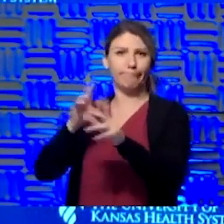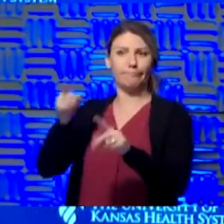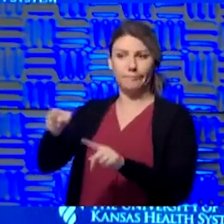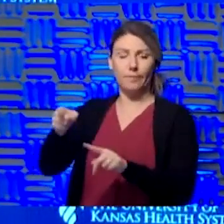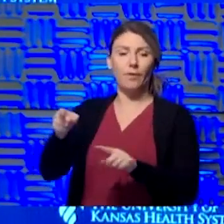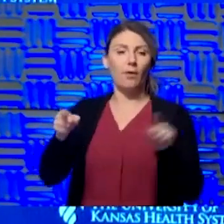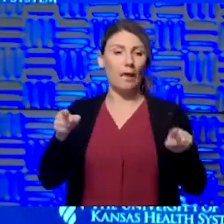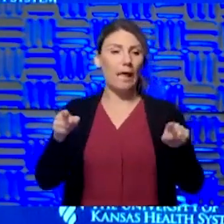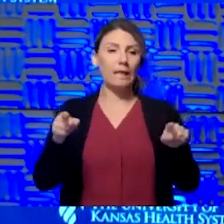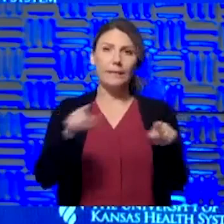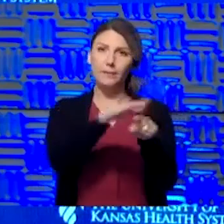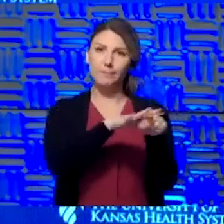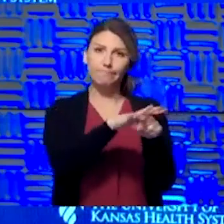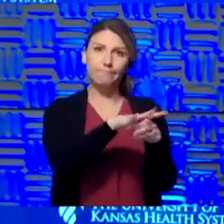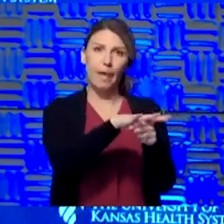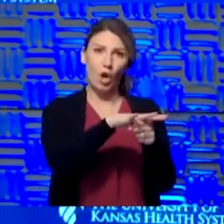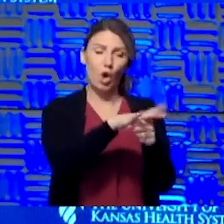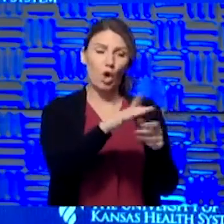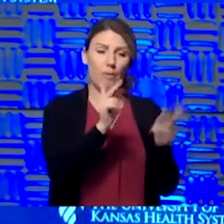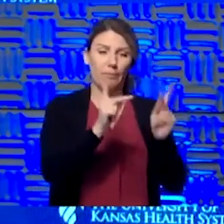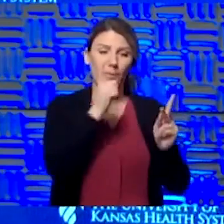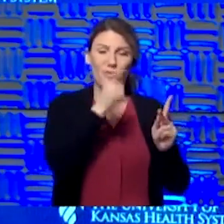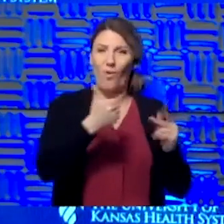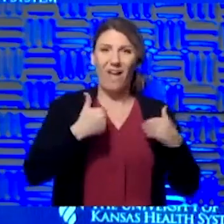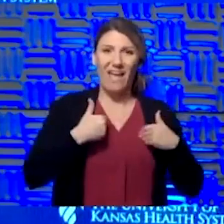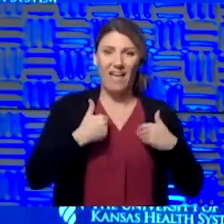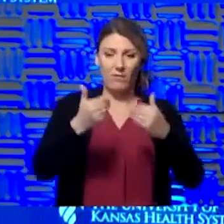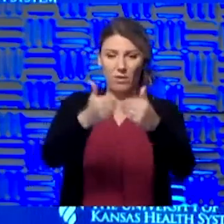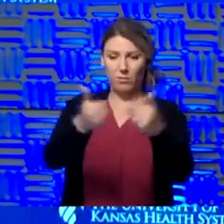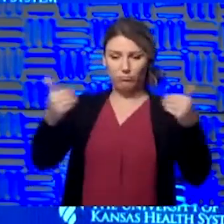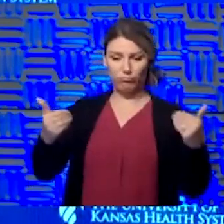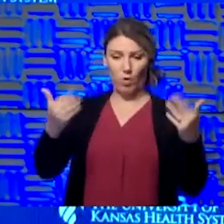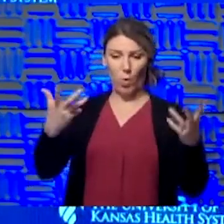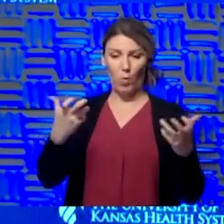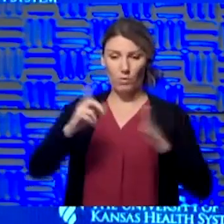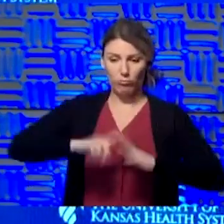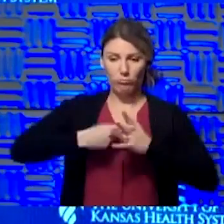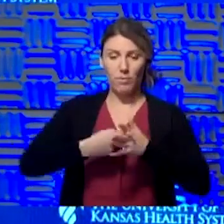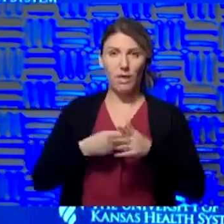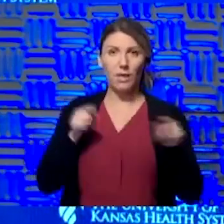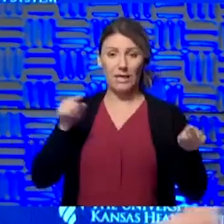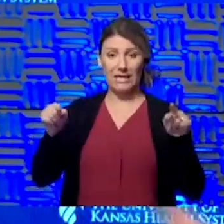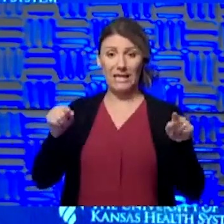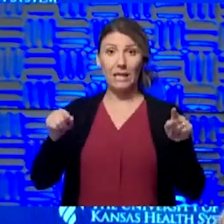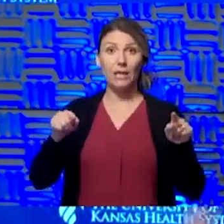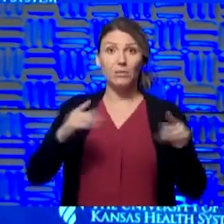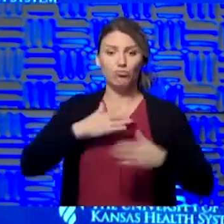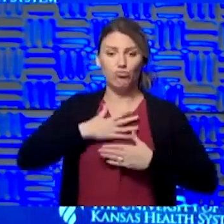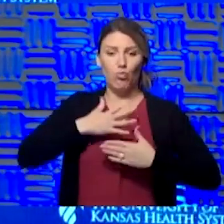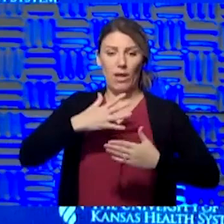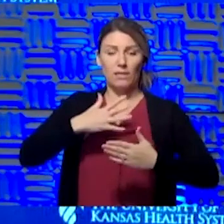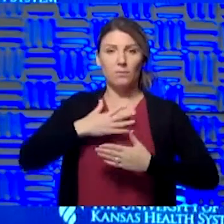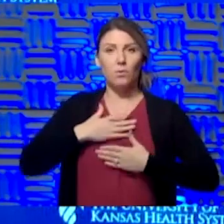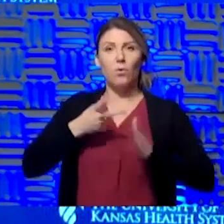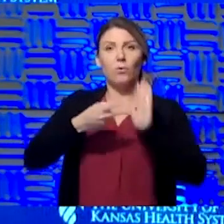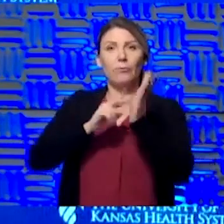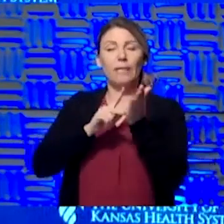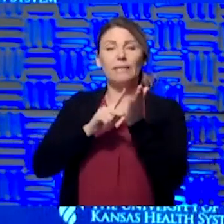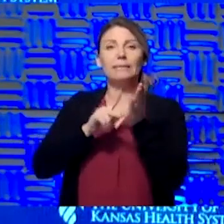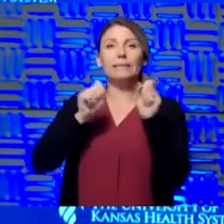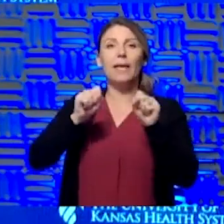and an area for folks who don't. Because we try to separate right from the start, because we do know, again, it's respirable. That is, it can be transmitted through